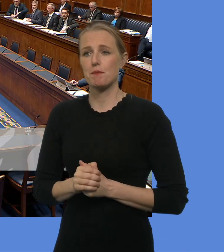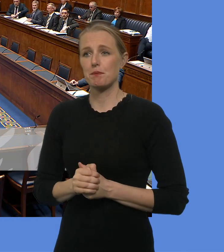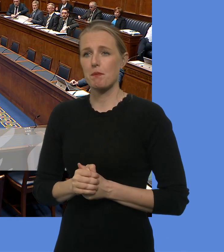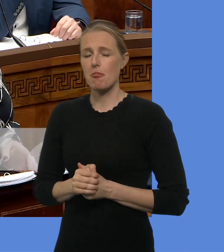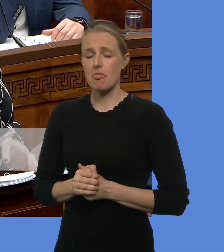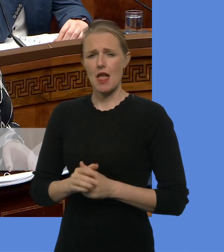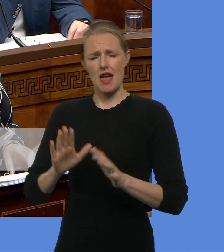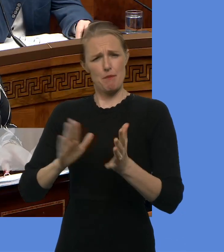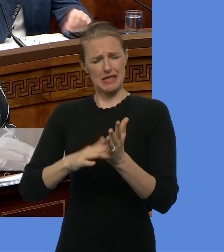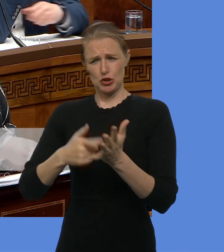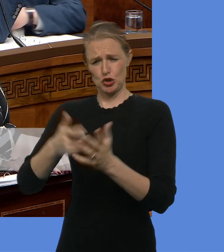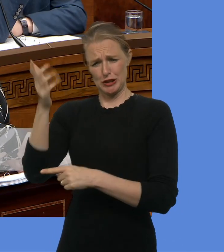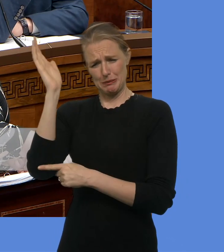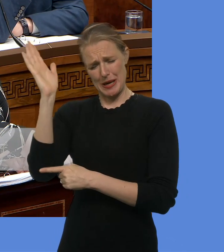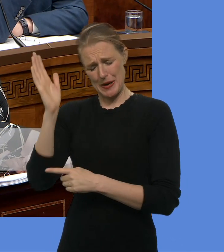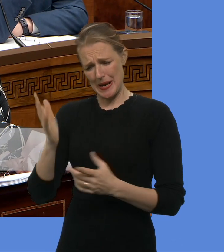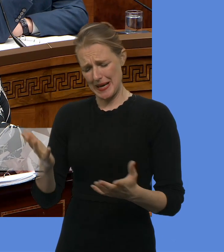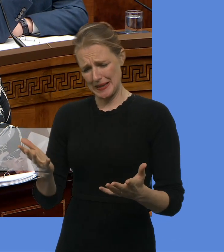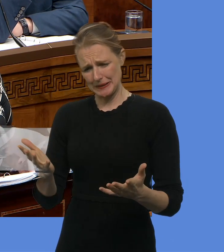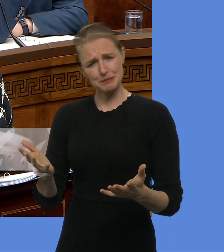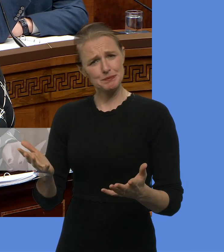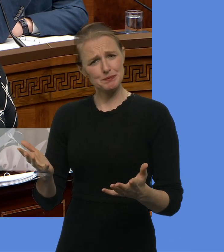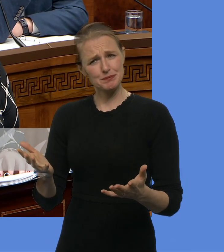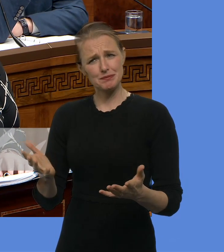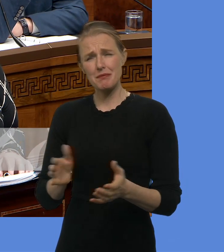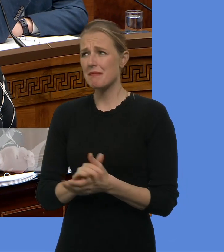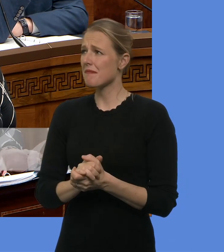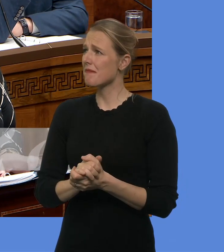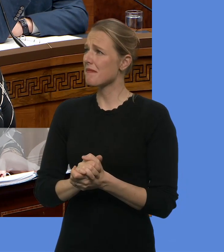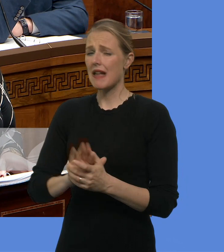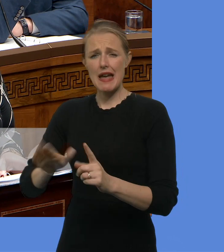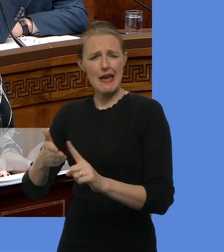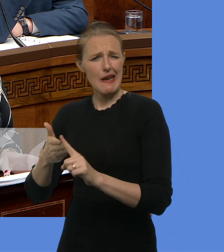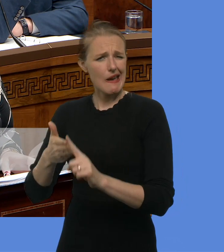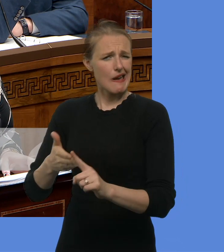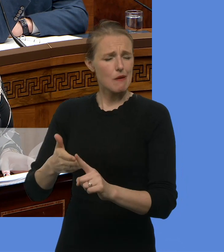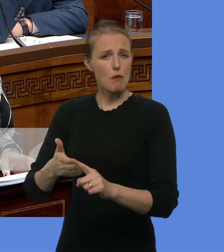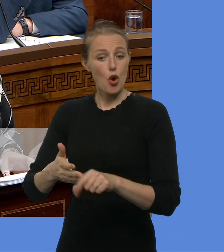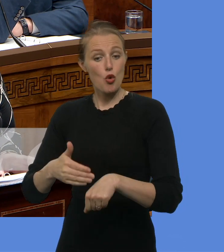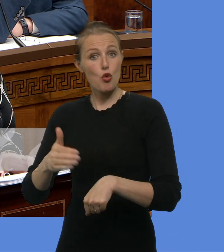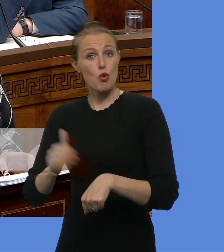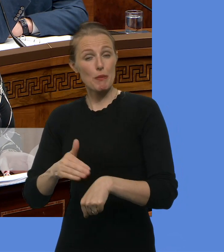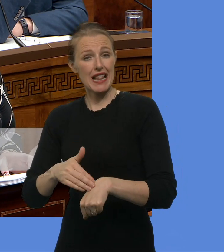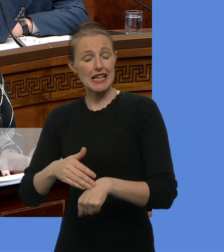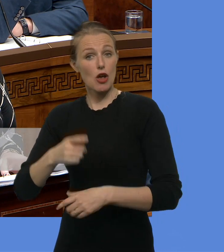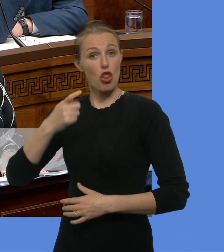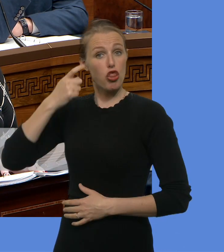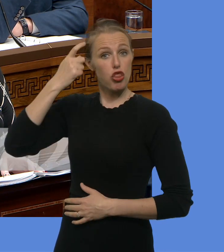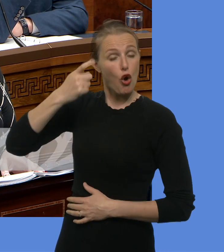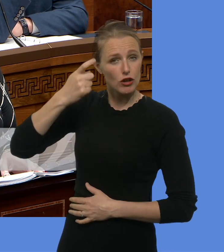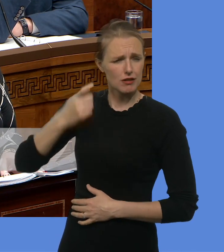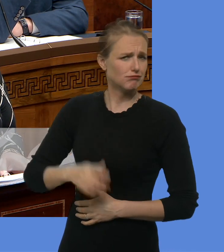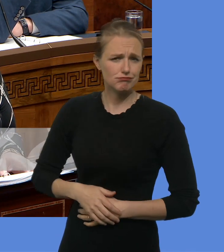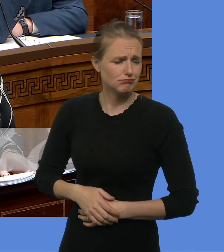Mr Speaker, there is no intent to criminalise thought. There is no intent to